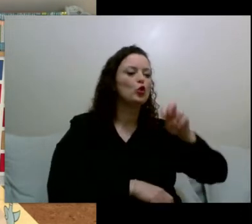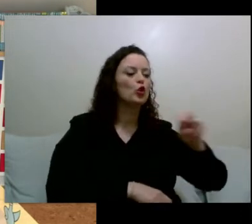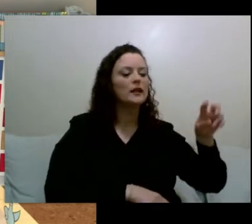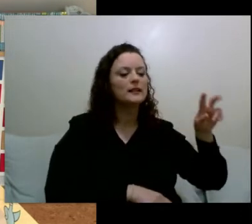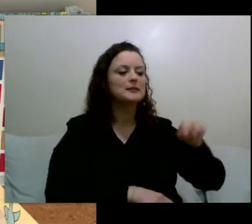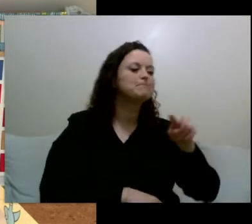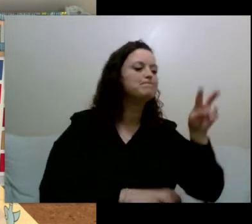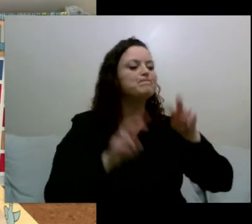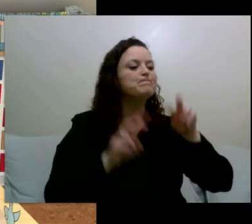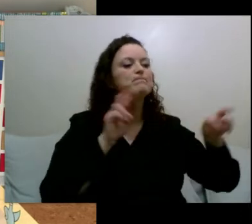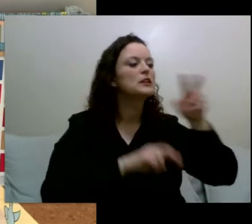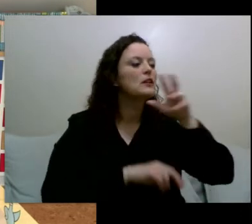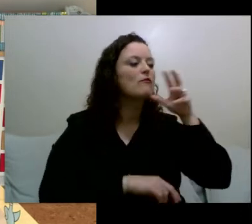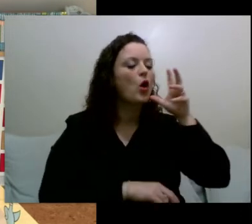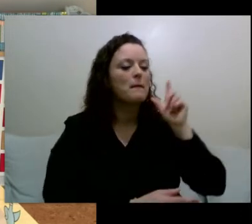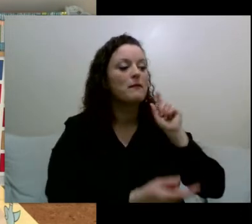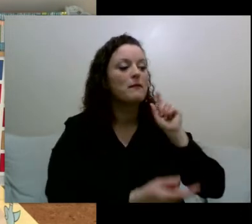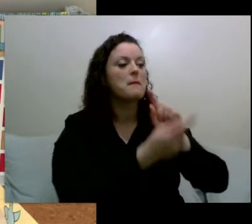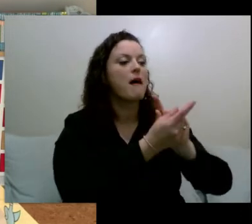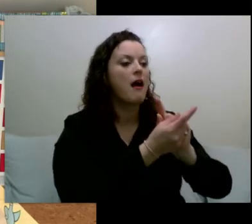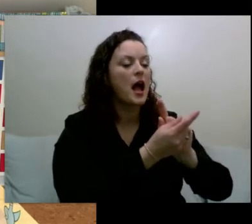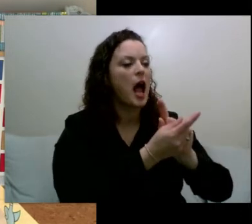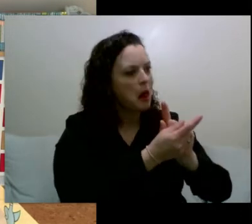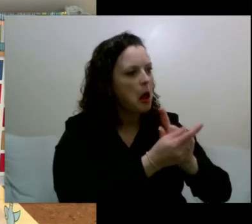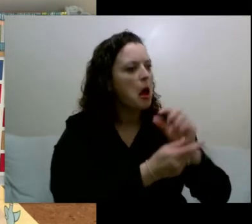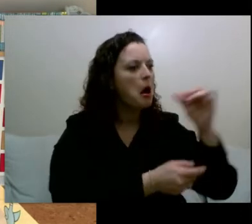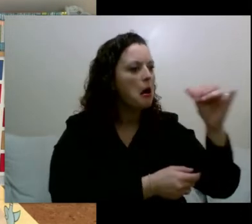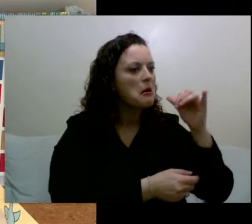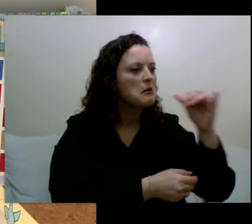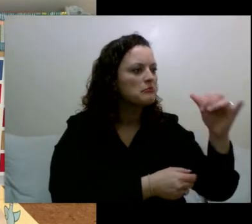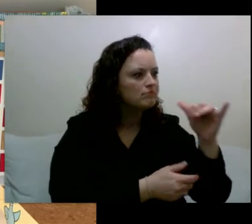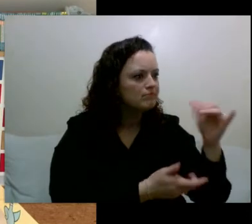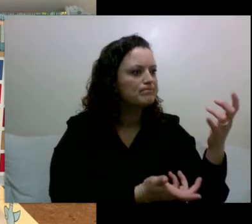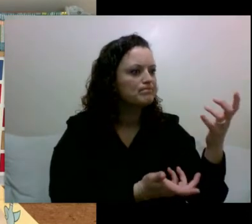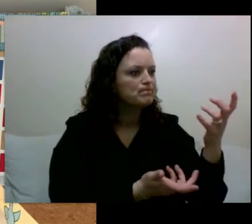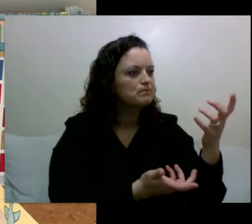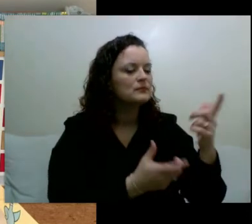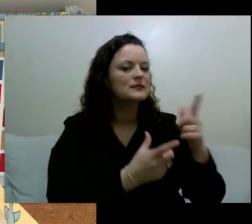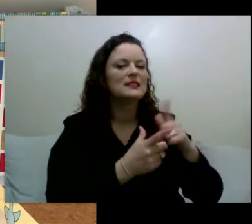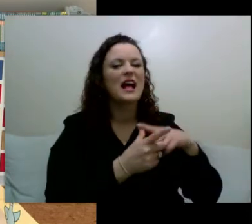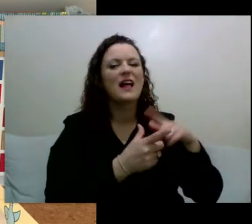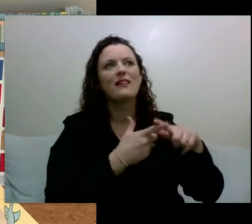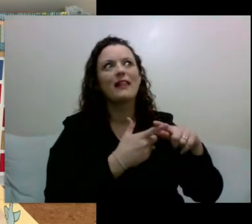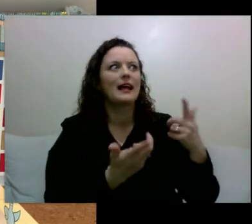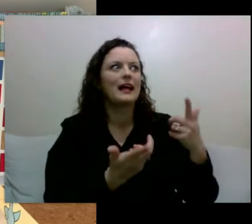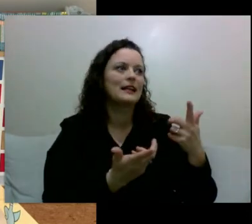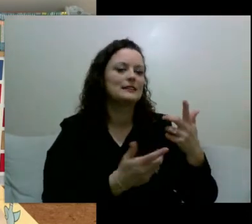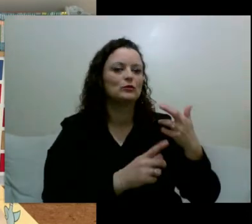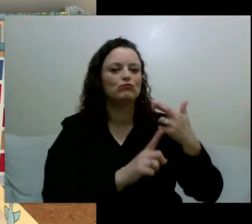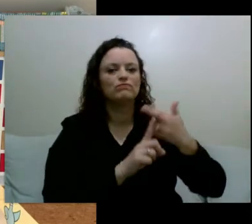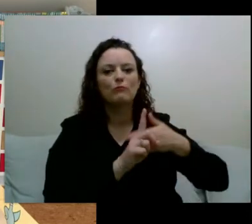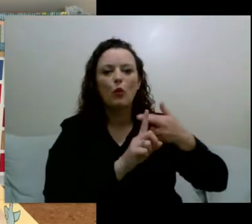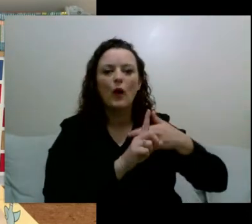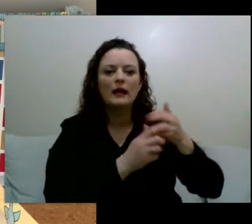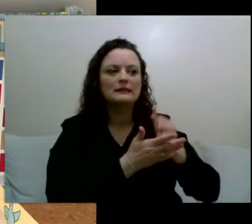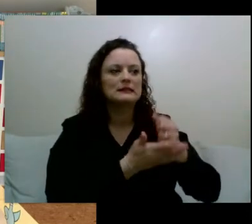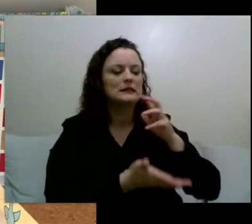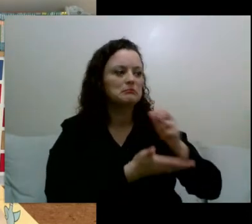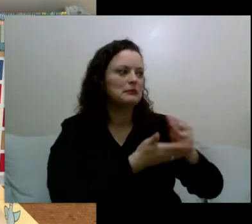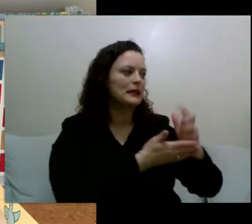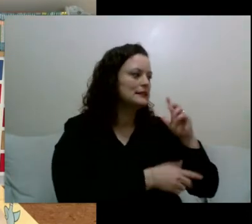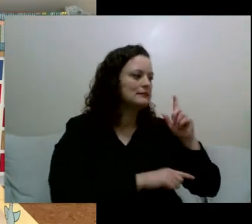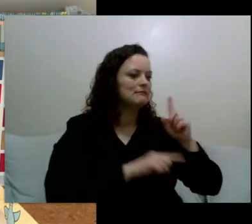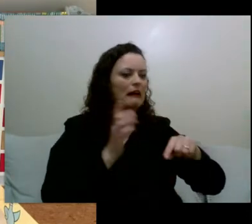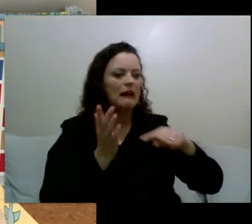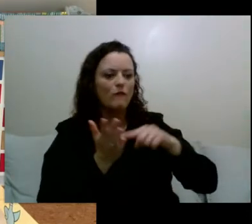And then it turned out that because of rent, that they needed to sort of like get a larger apartment with a bunch of different animals. And then they